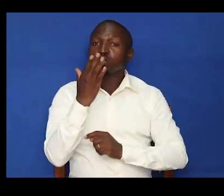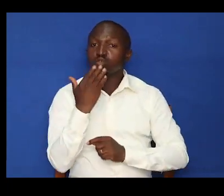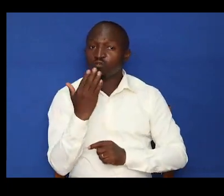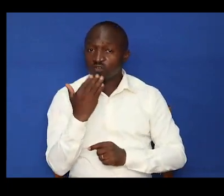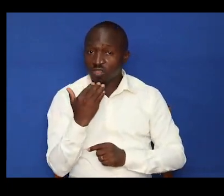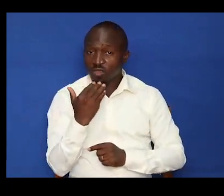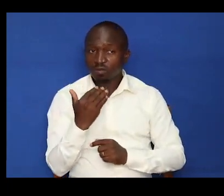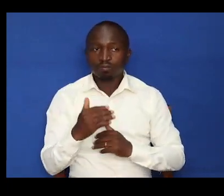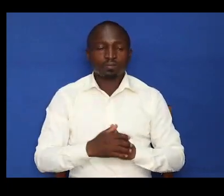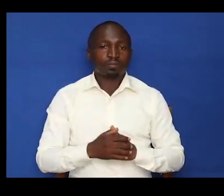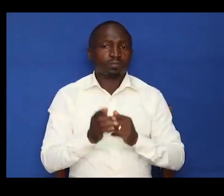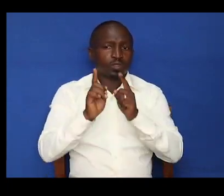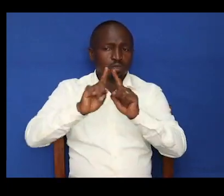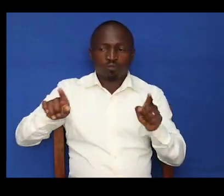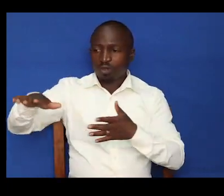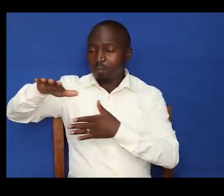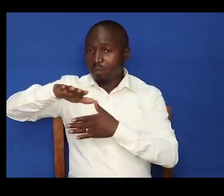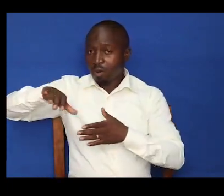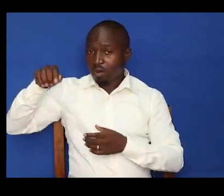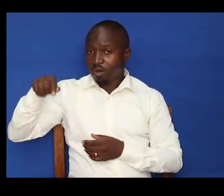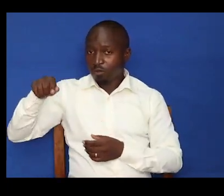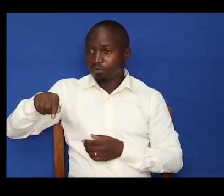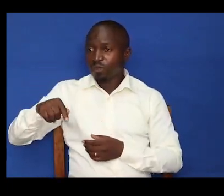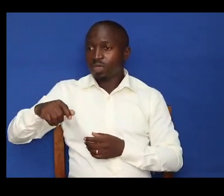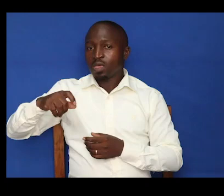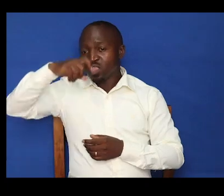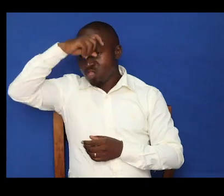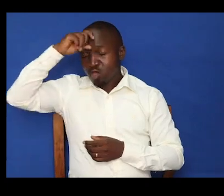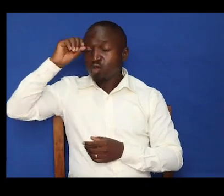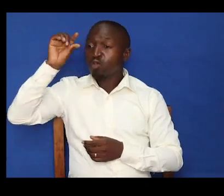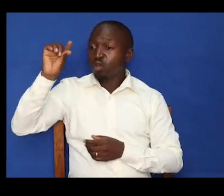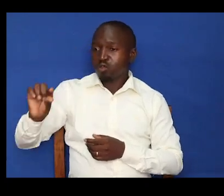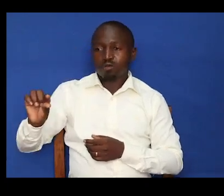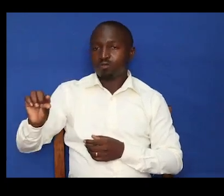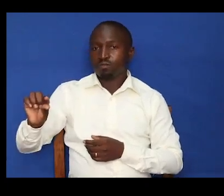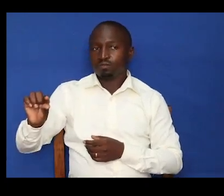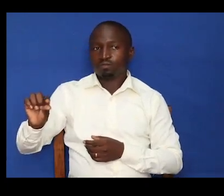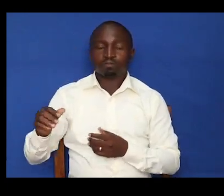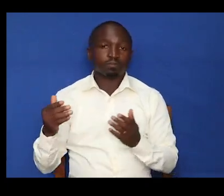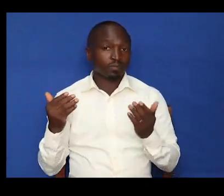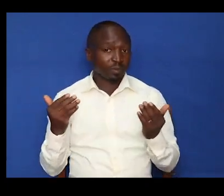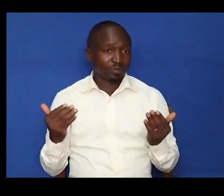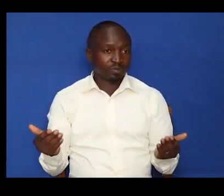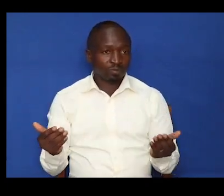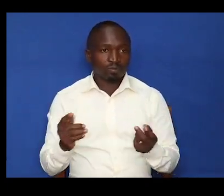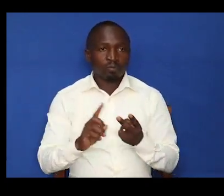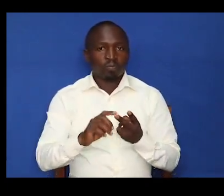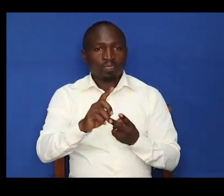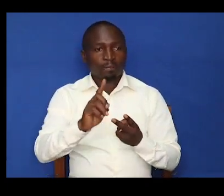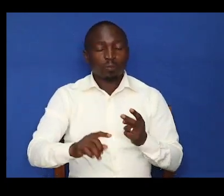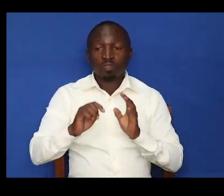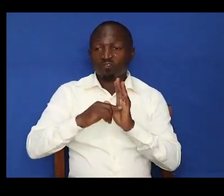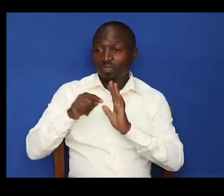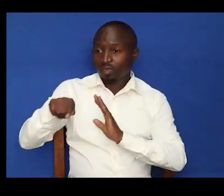unlike enough in regions where temperature low. So, relative to